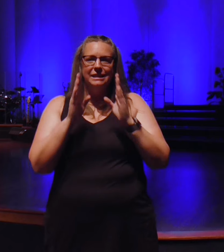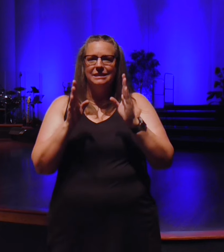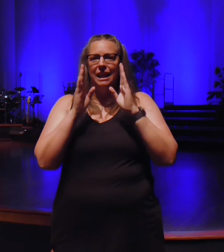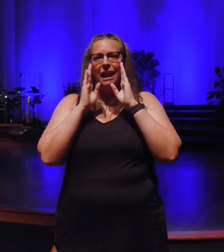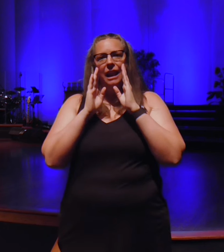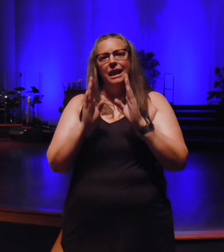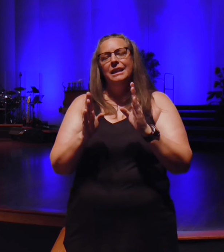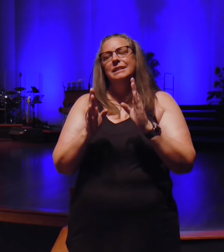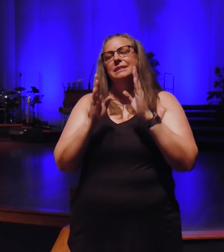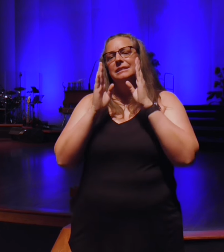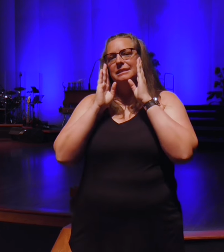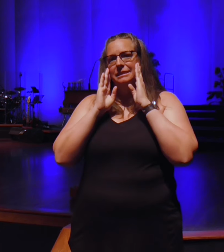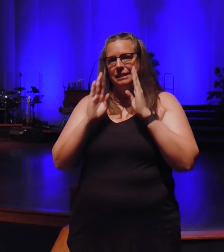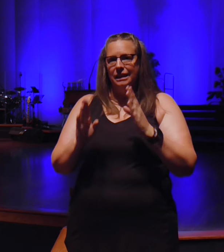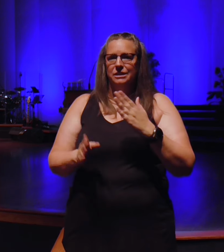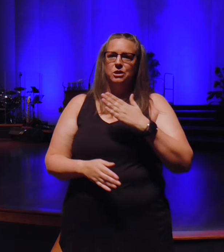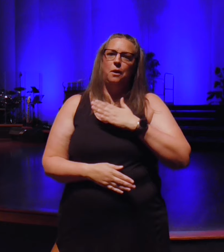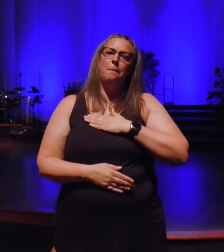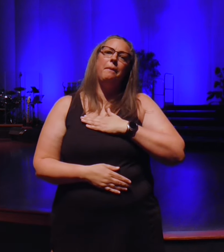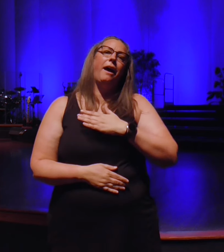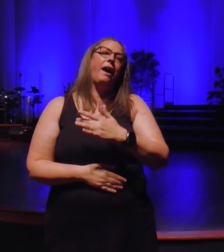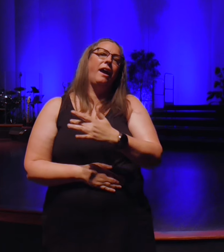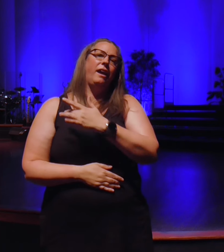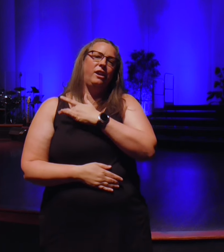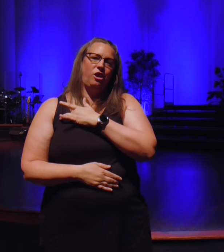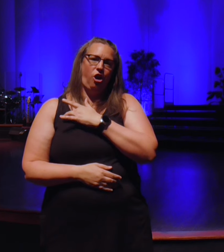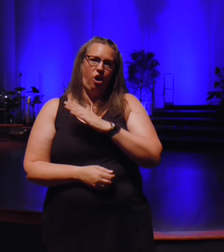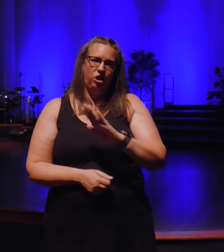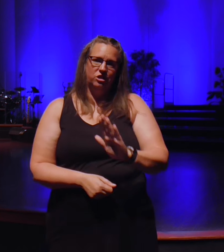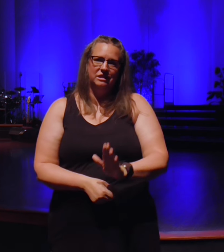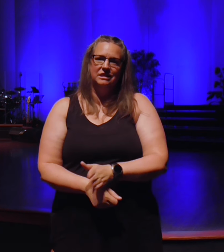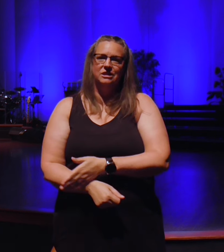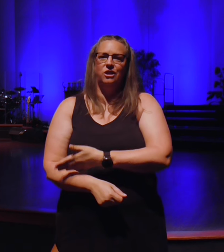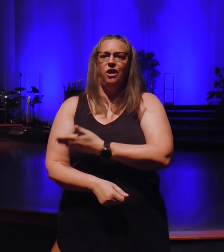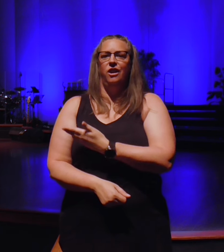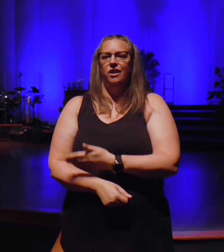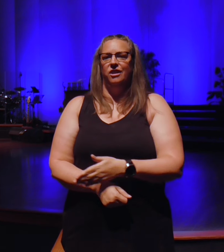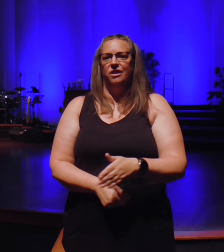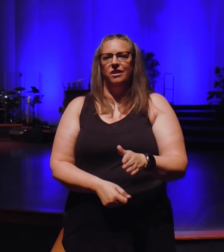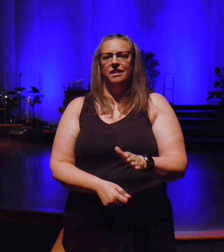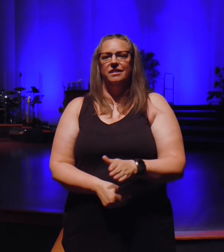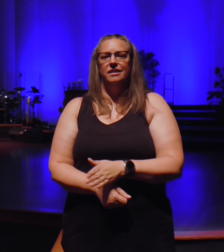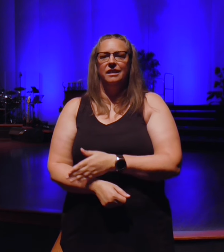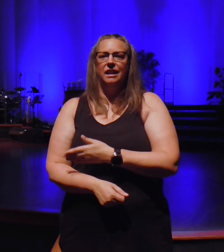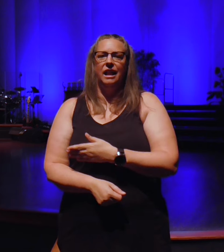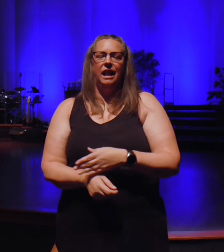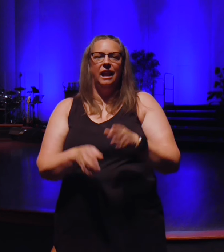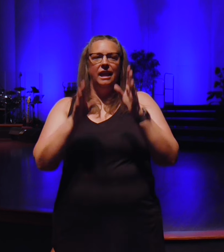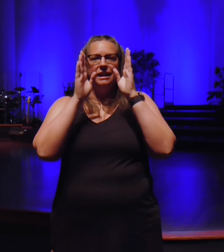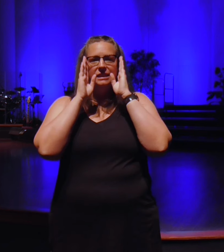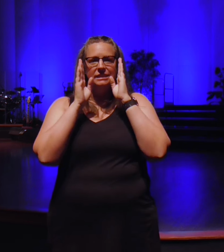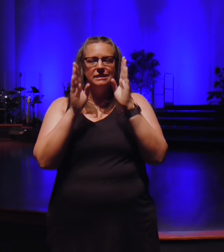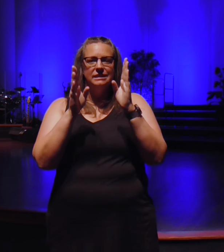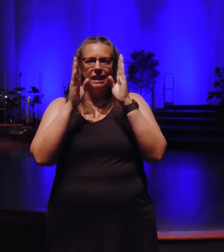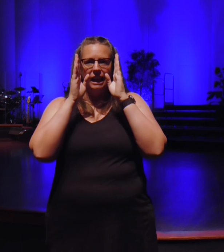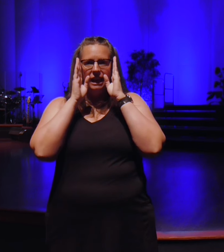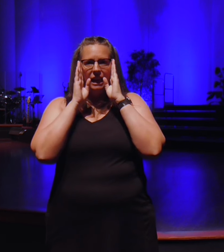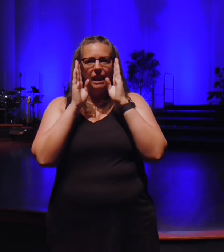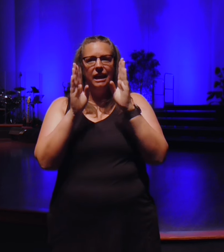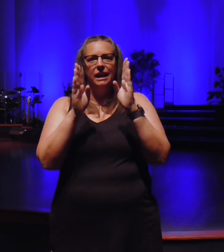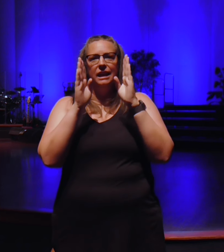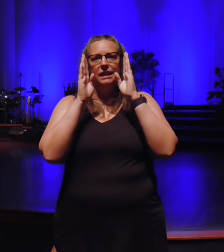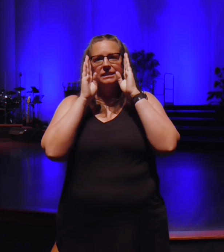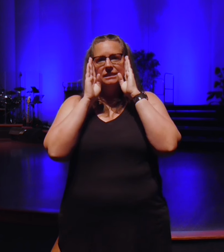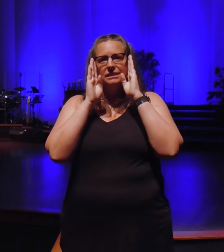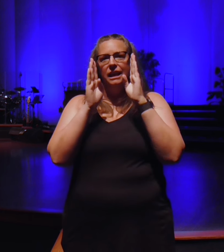Listen, listen, listen to my heart song. Listen,